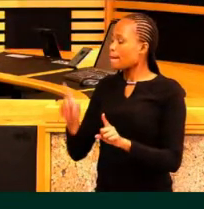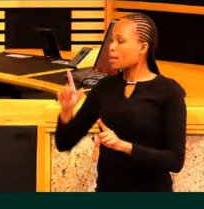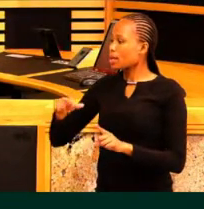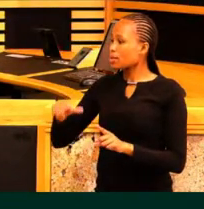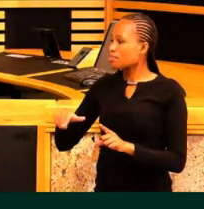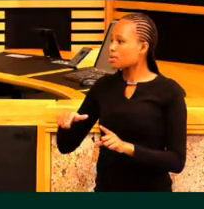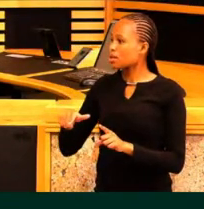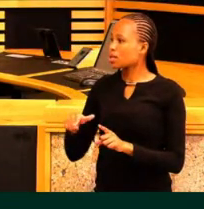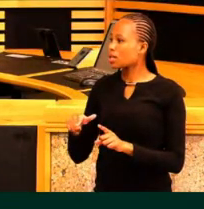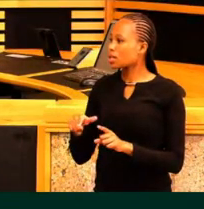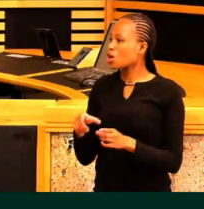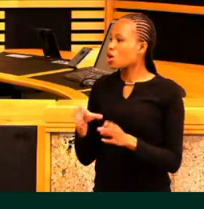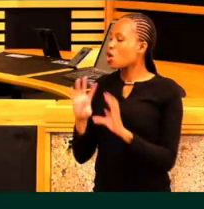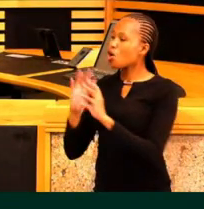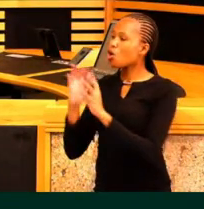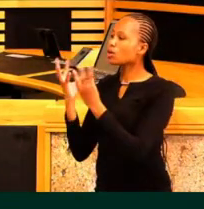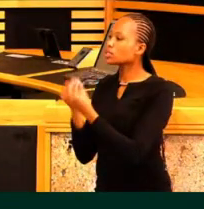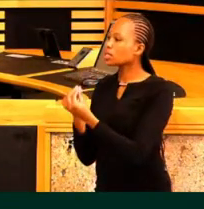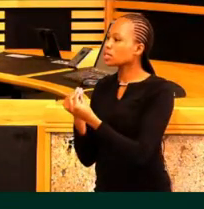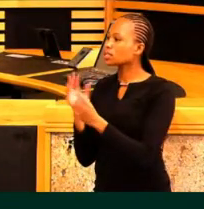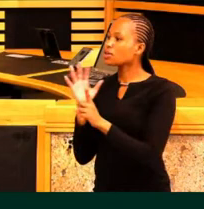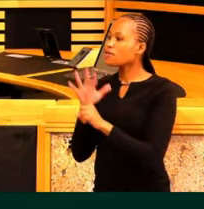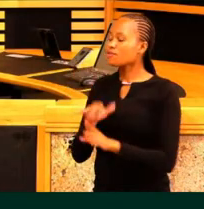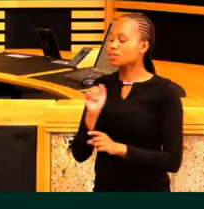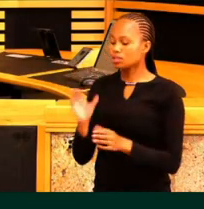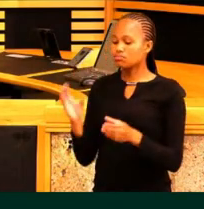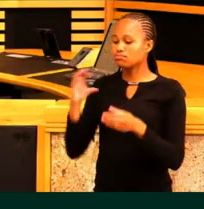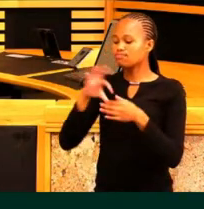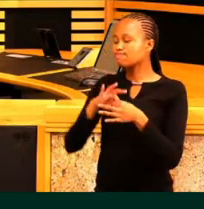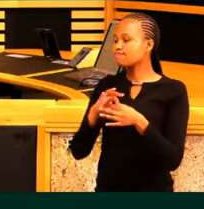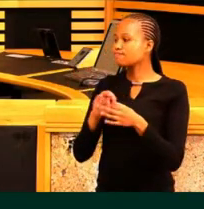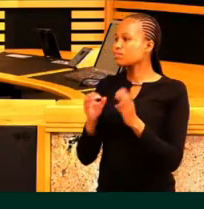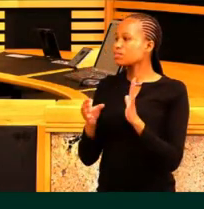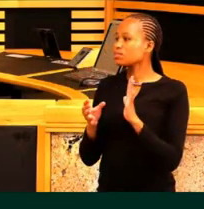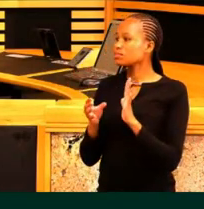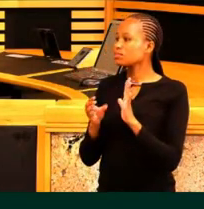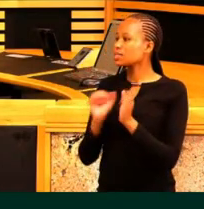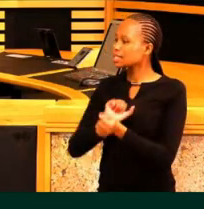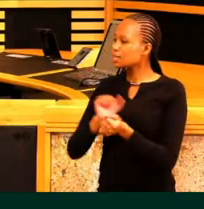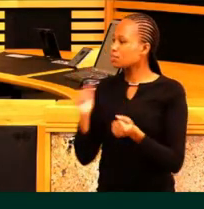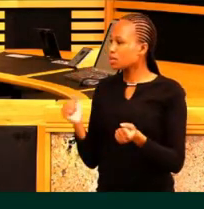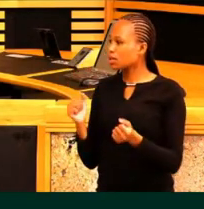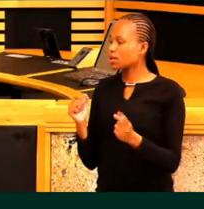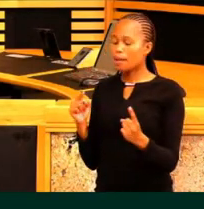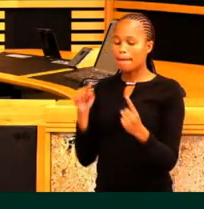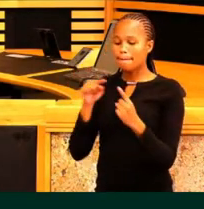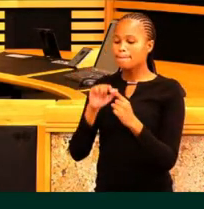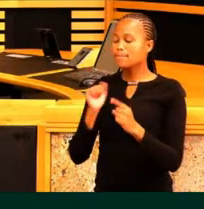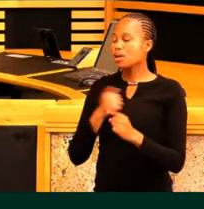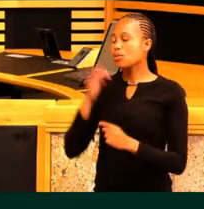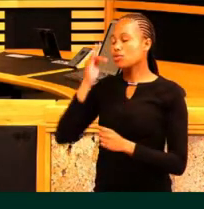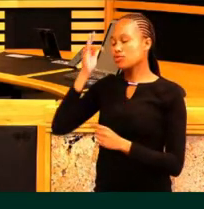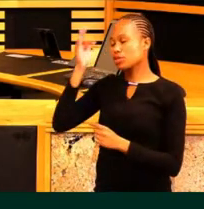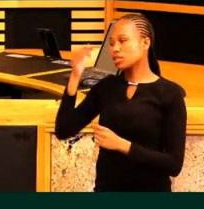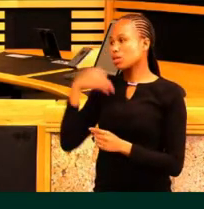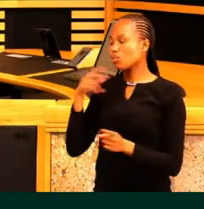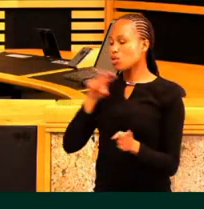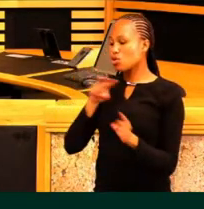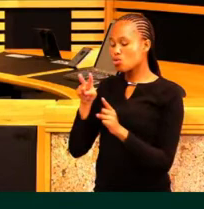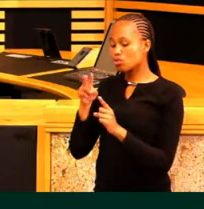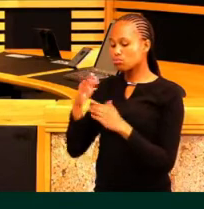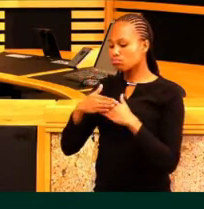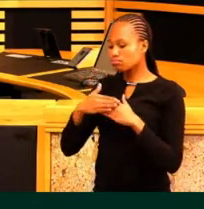Youth Organization and for studying their participation in our democracy and reaching our Collective future we look forward to